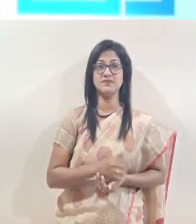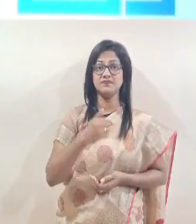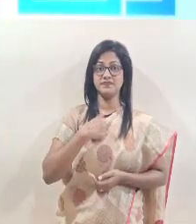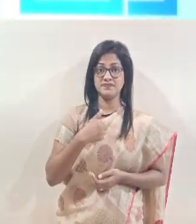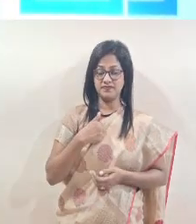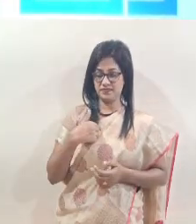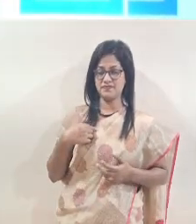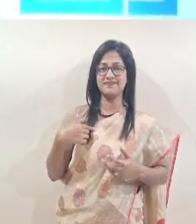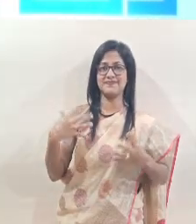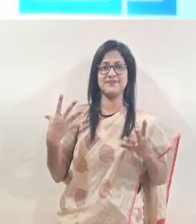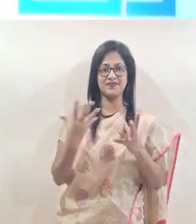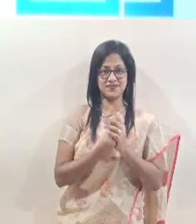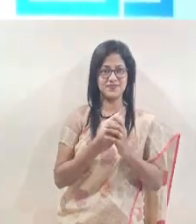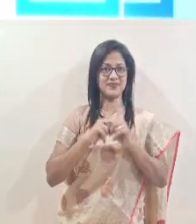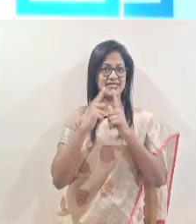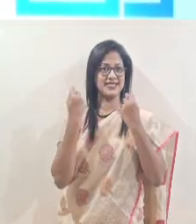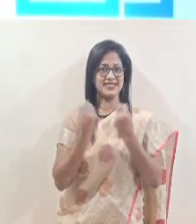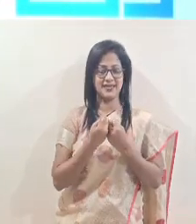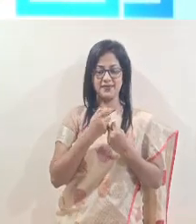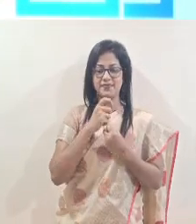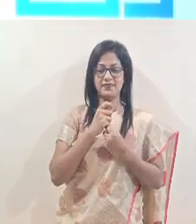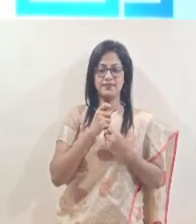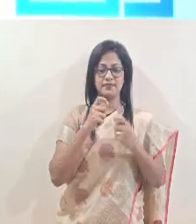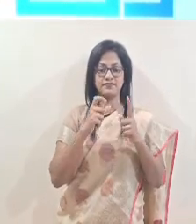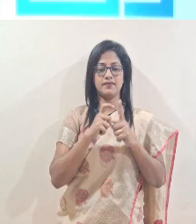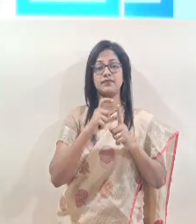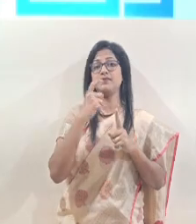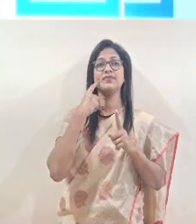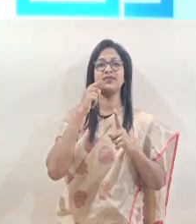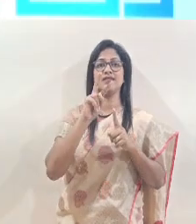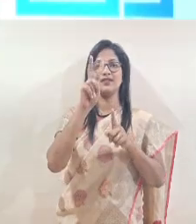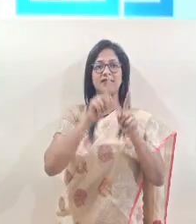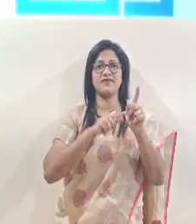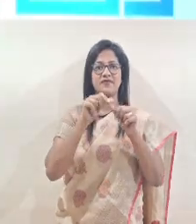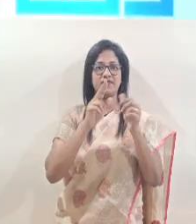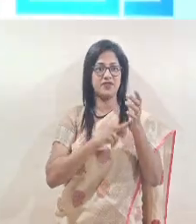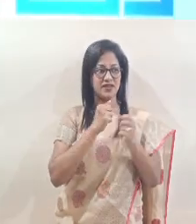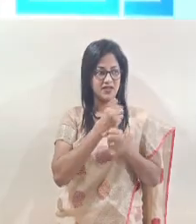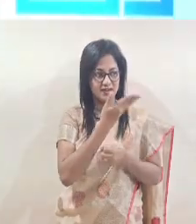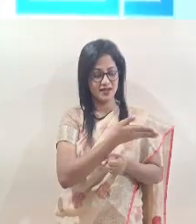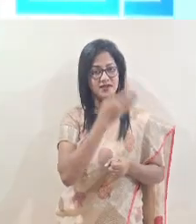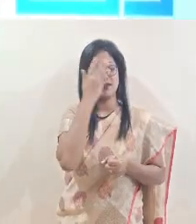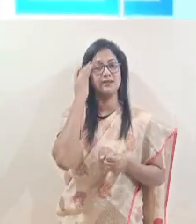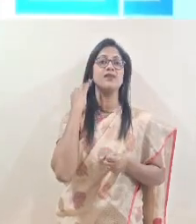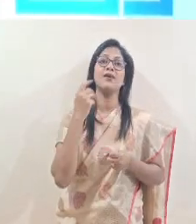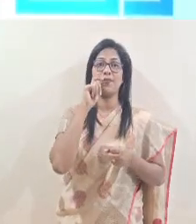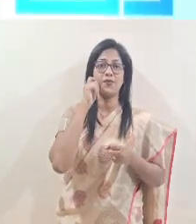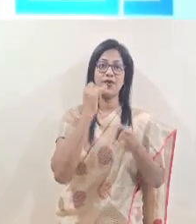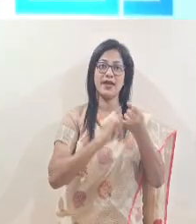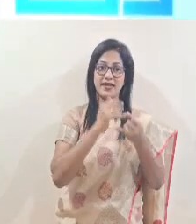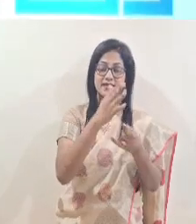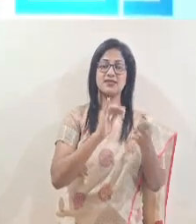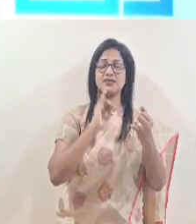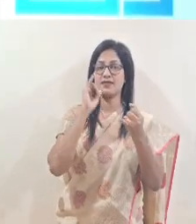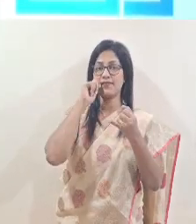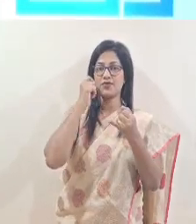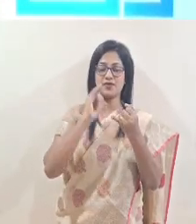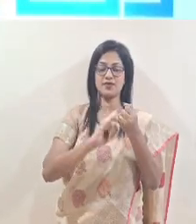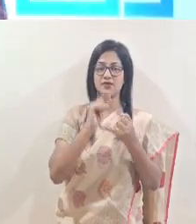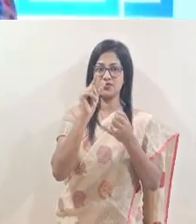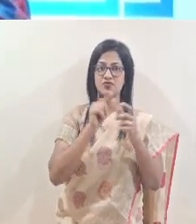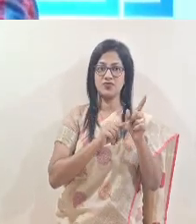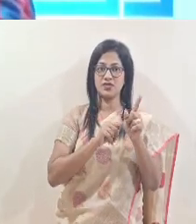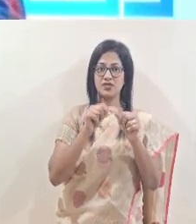am along with my team, Mr. Divyang, Santosh, and Suyash. And this is kind of, I would